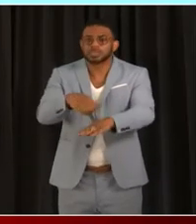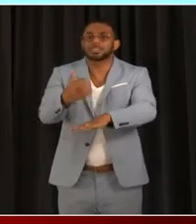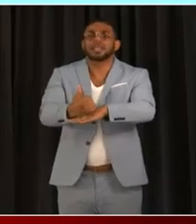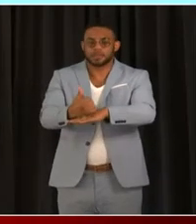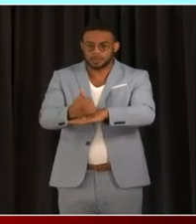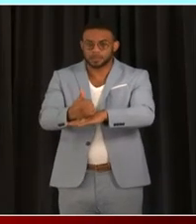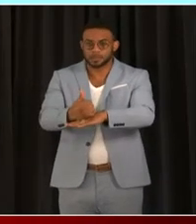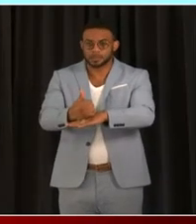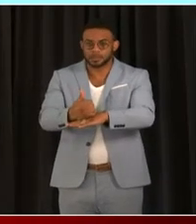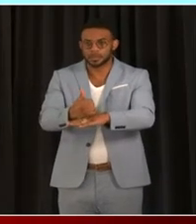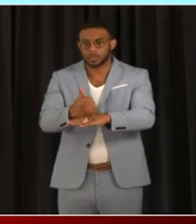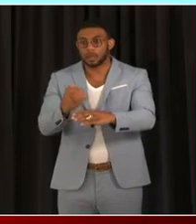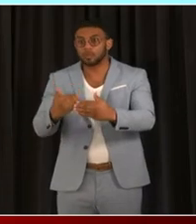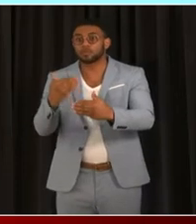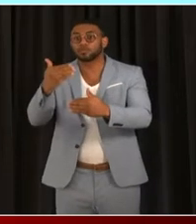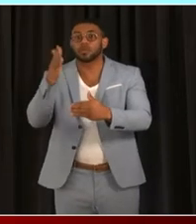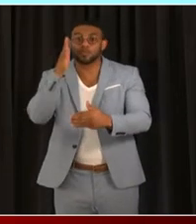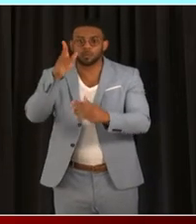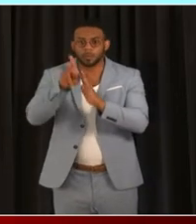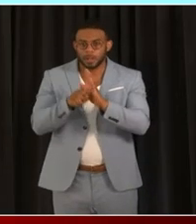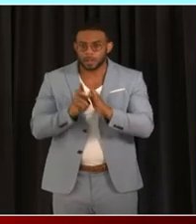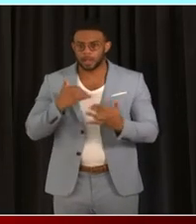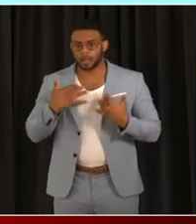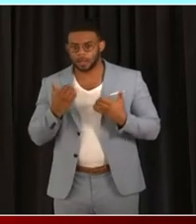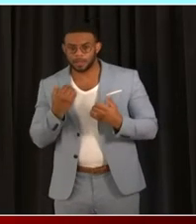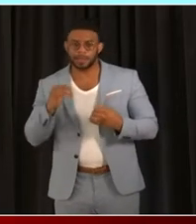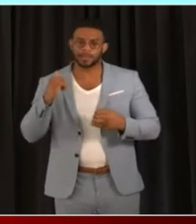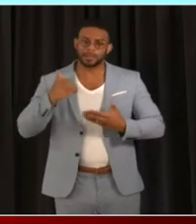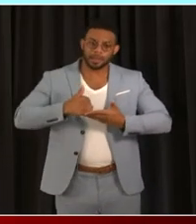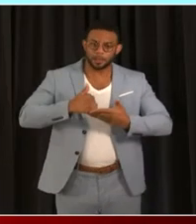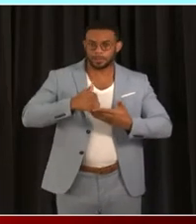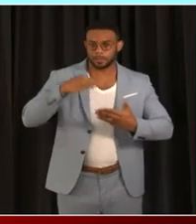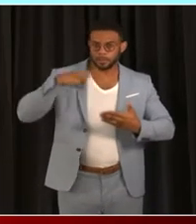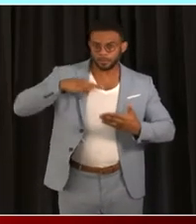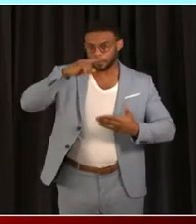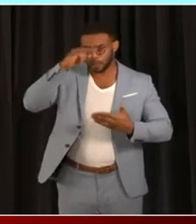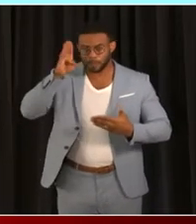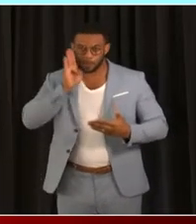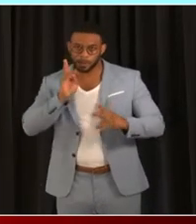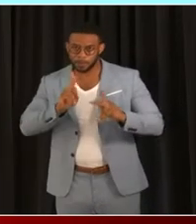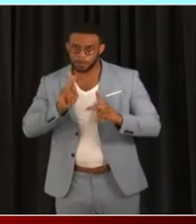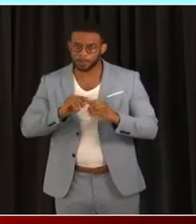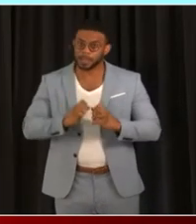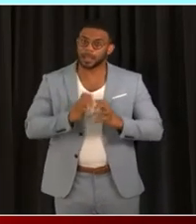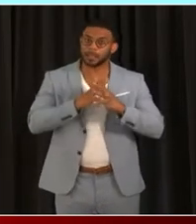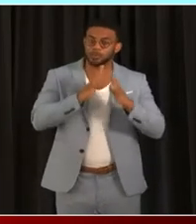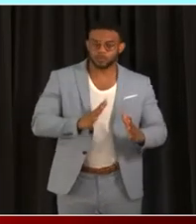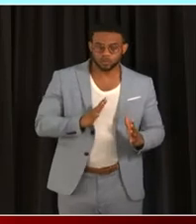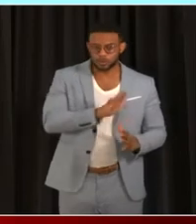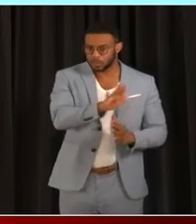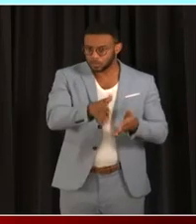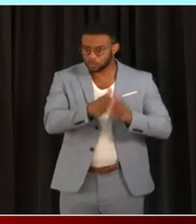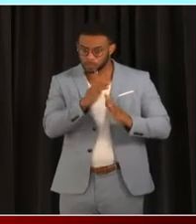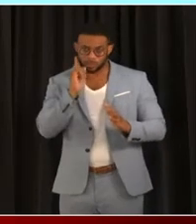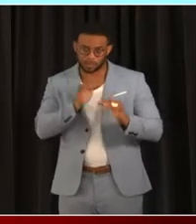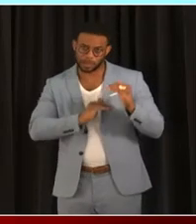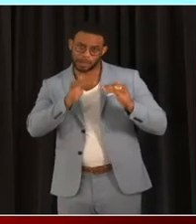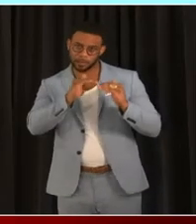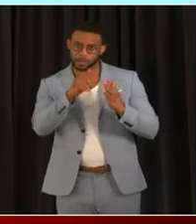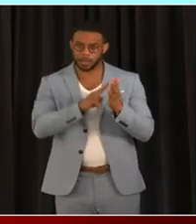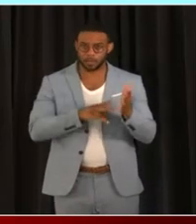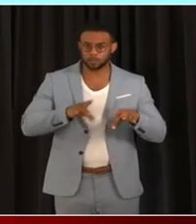to establish public policy goals that are going to help and benefit black and brown people and entrepreneurs in their request for